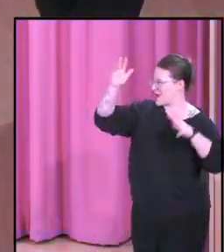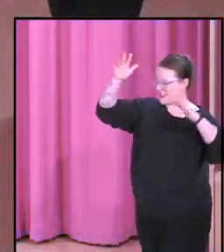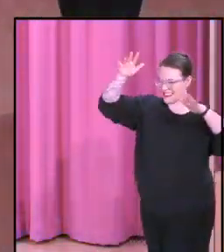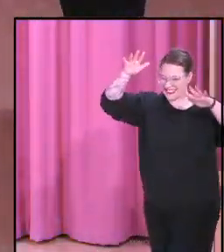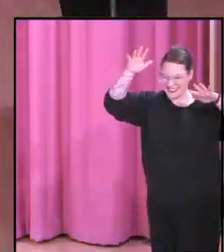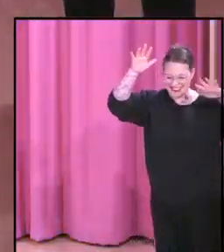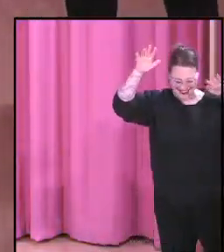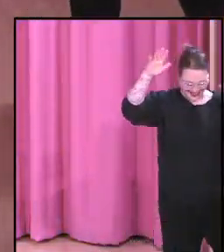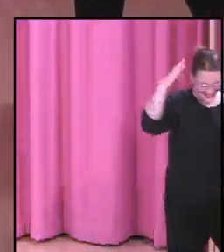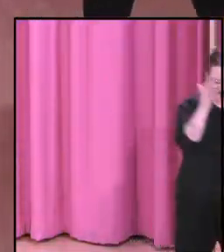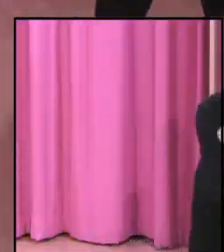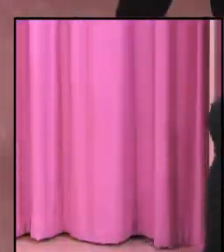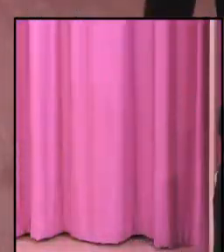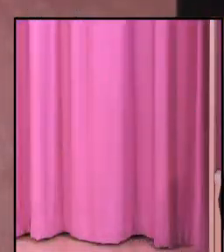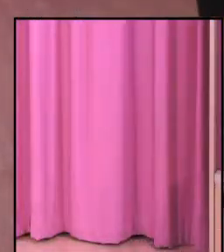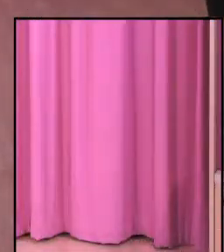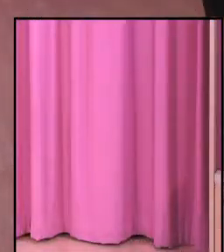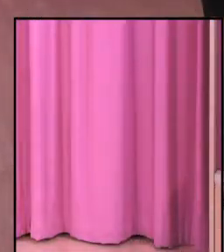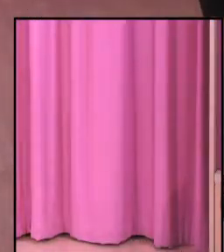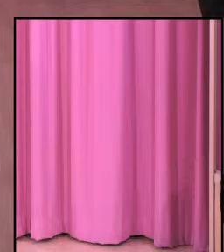Hayward.